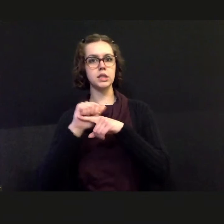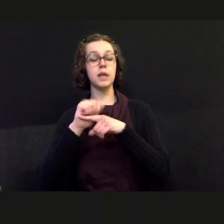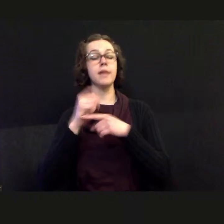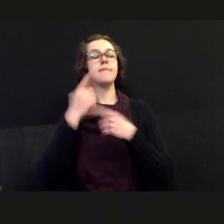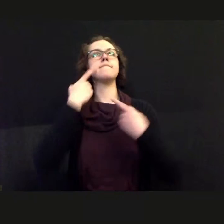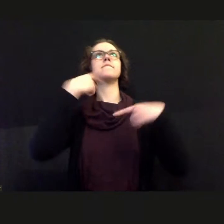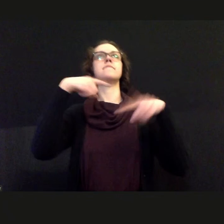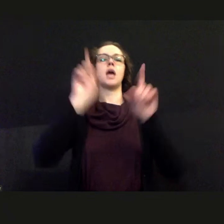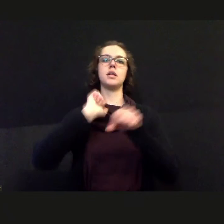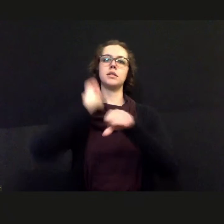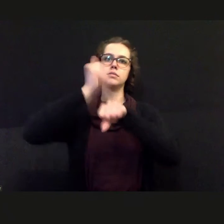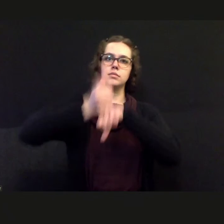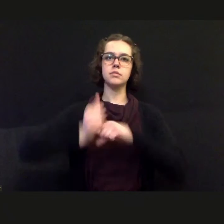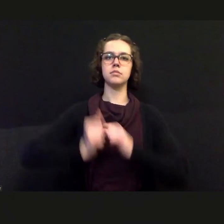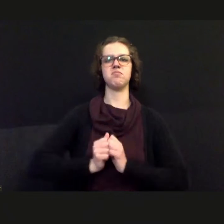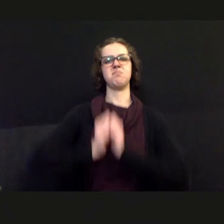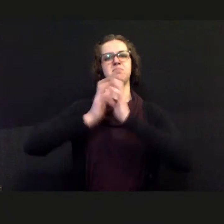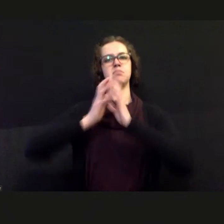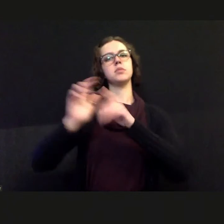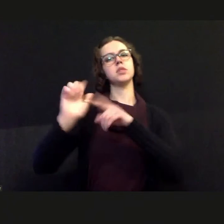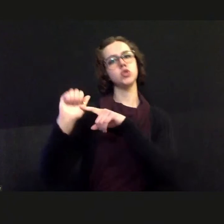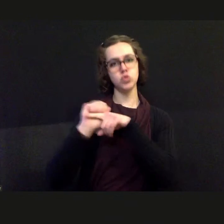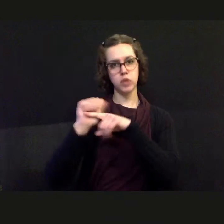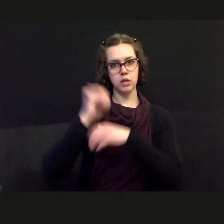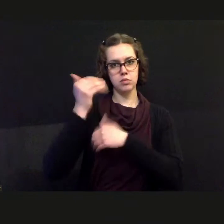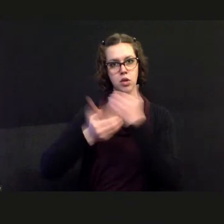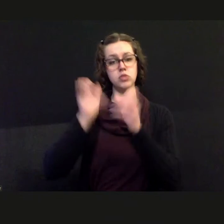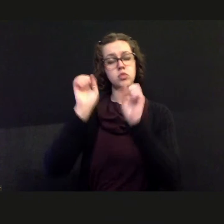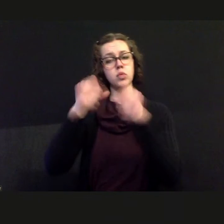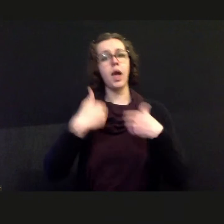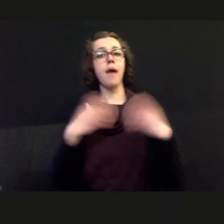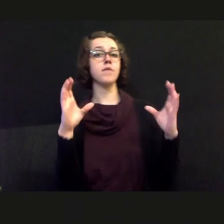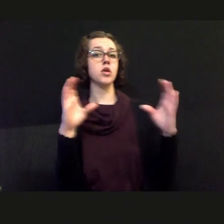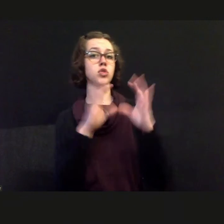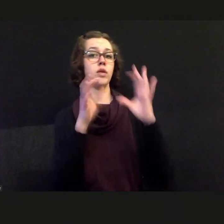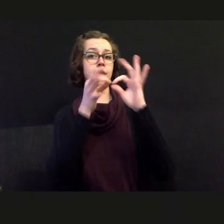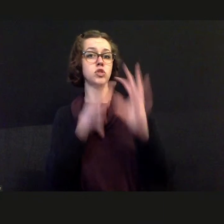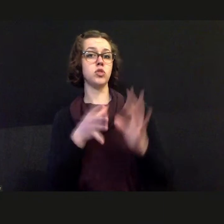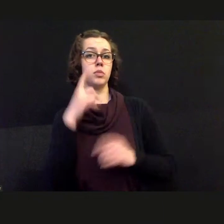process so that there could be a sort of certified interpreter for